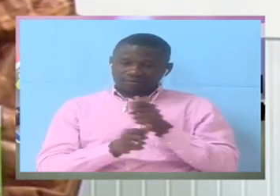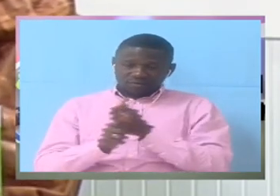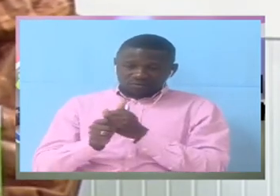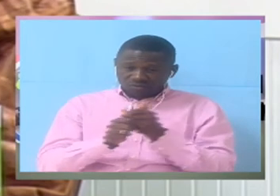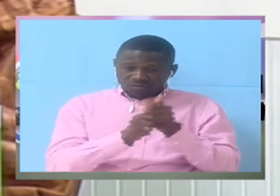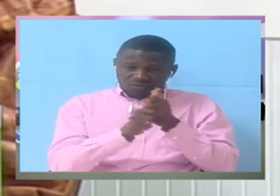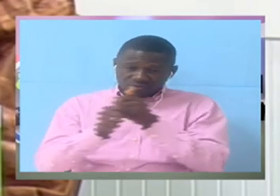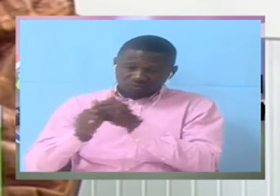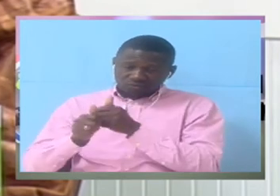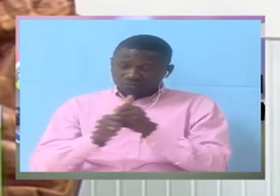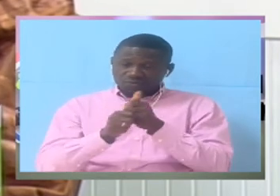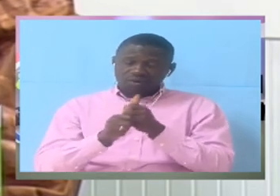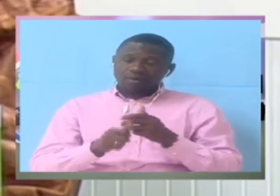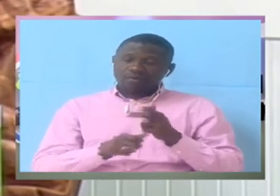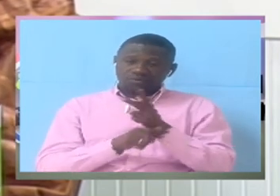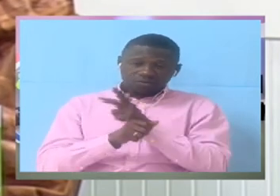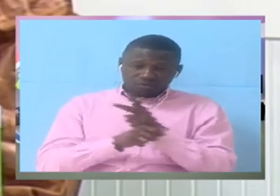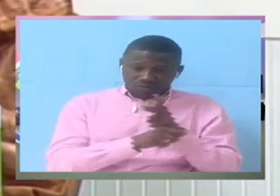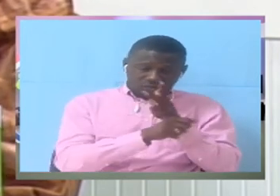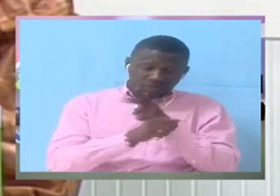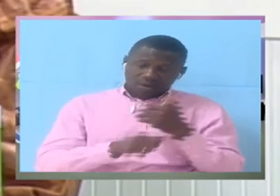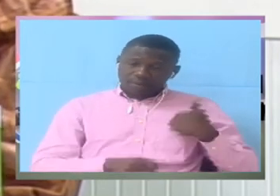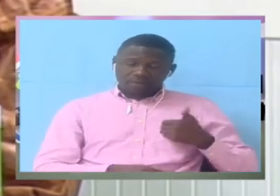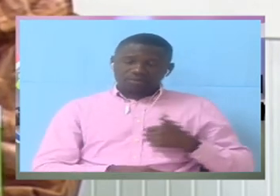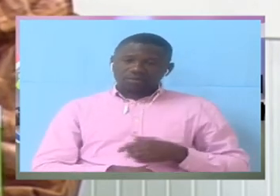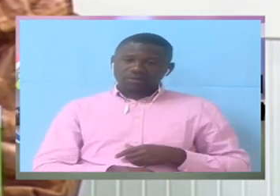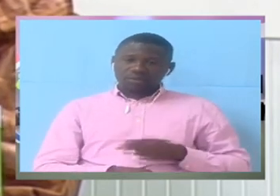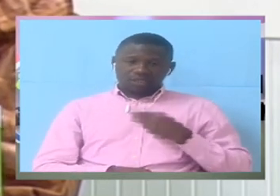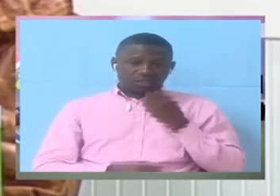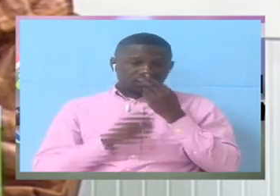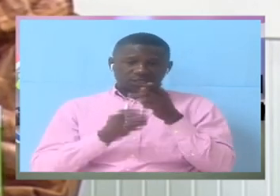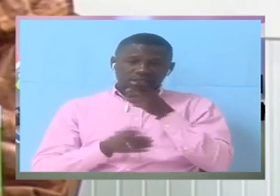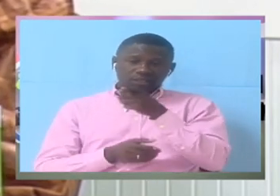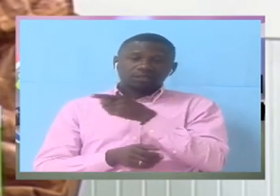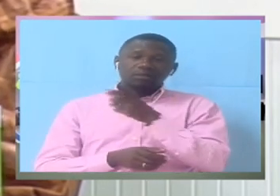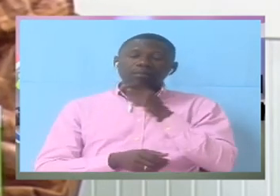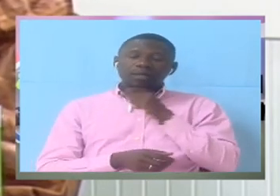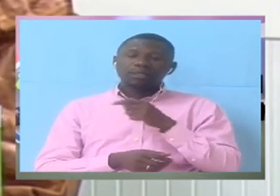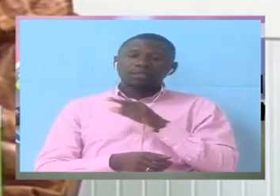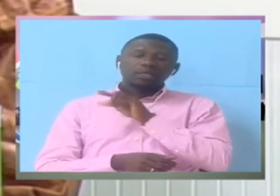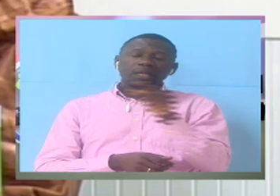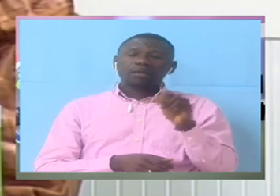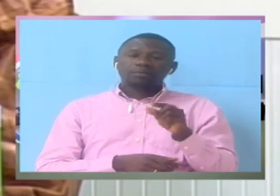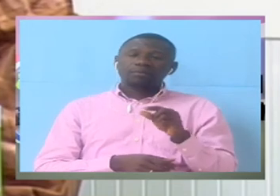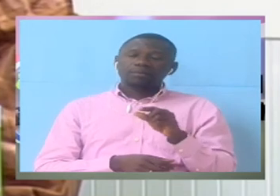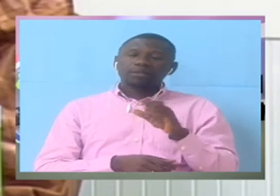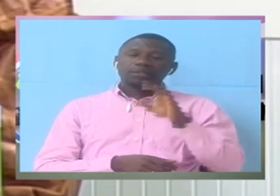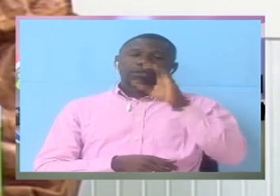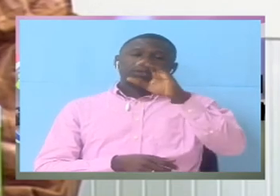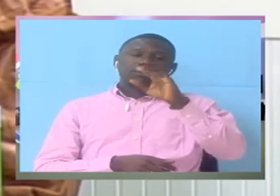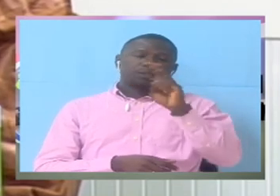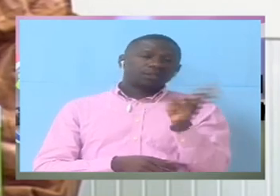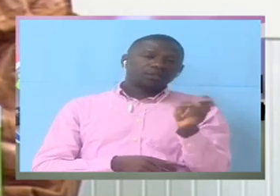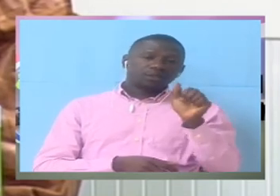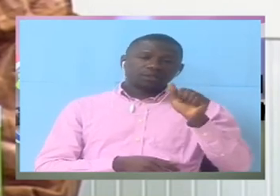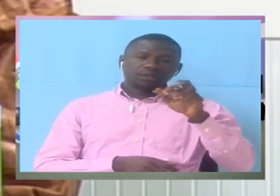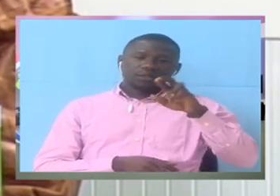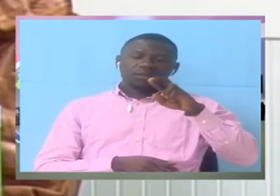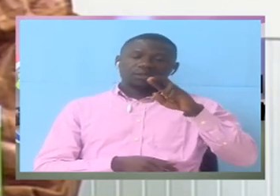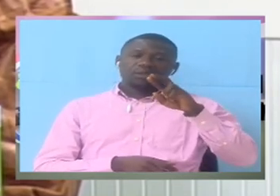followed by his security men. They said, this man is the man called Charles Taylor.